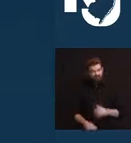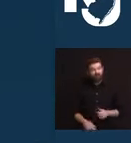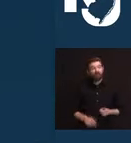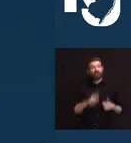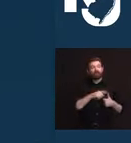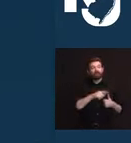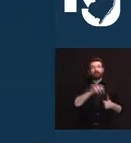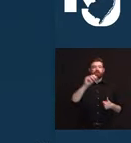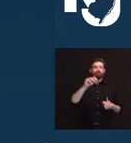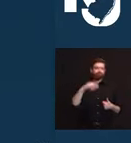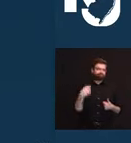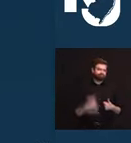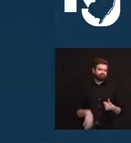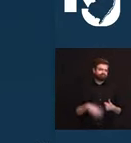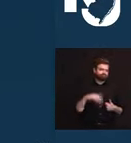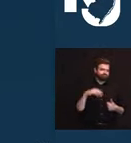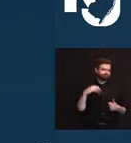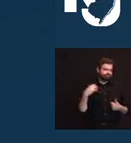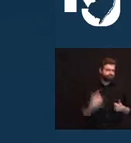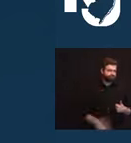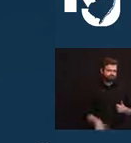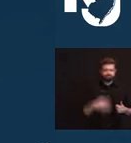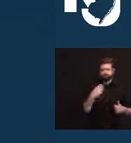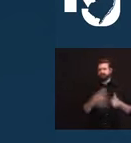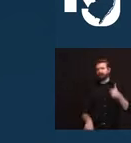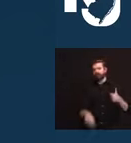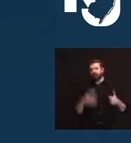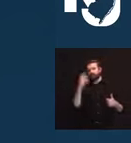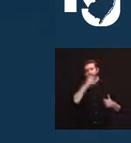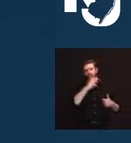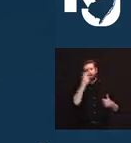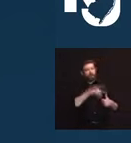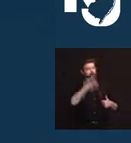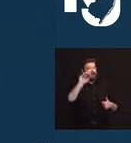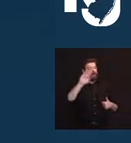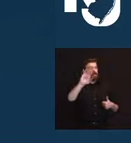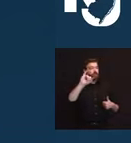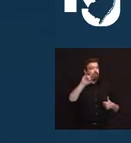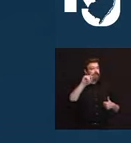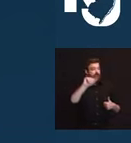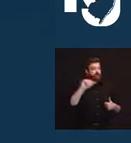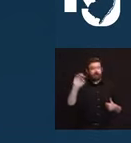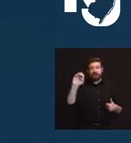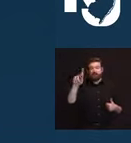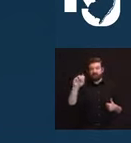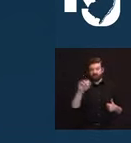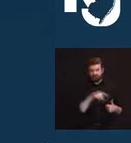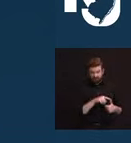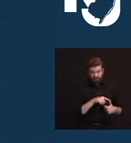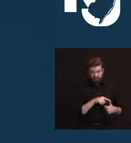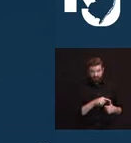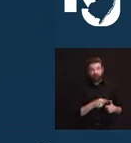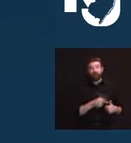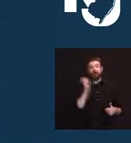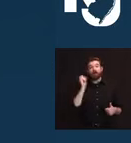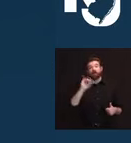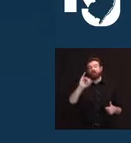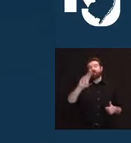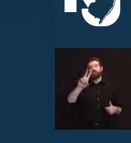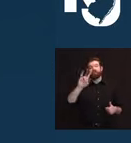all tough, but this one is particularly tough, with Obina Eke from Irvington. He was a